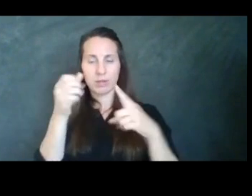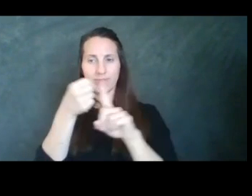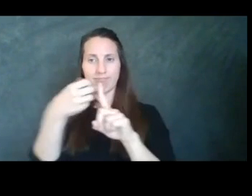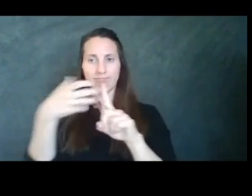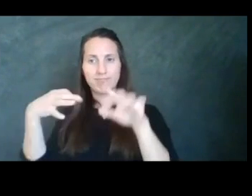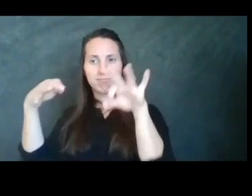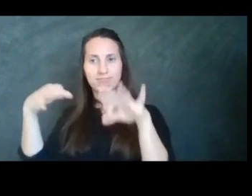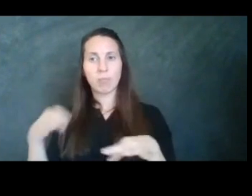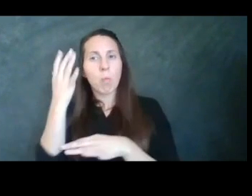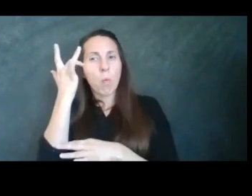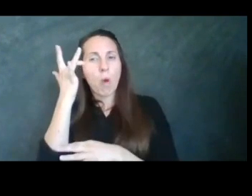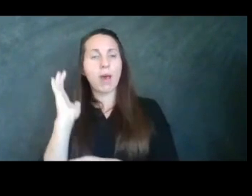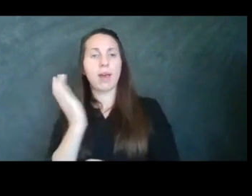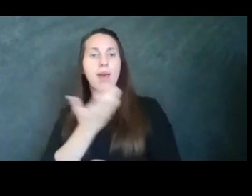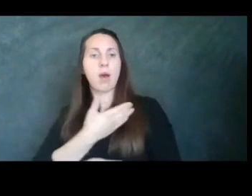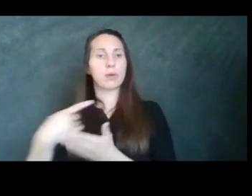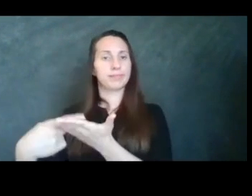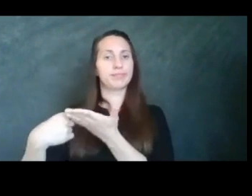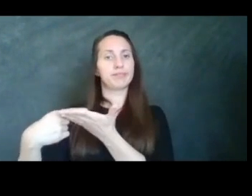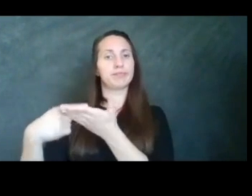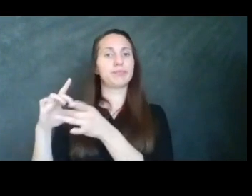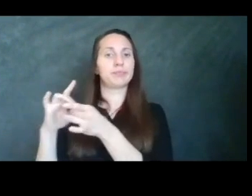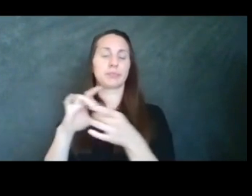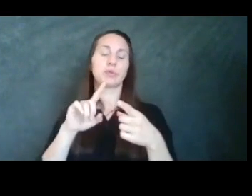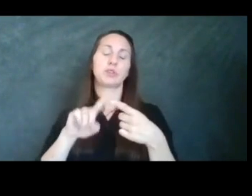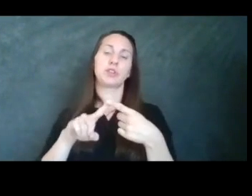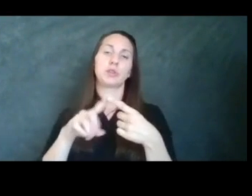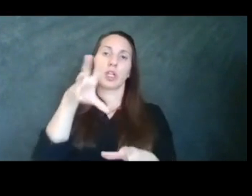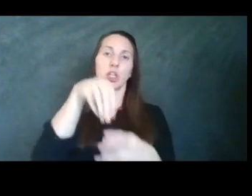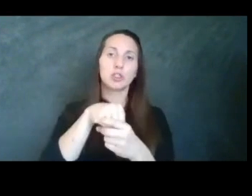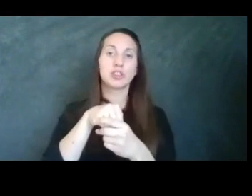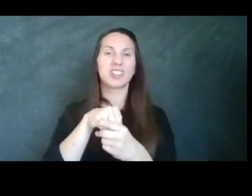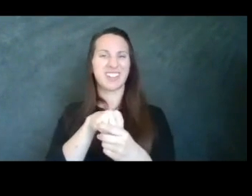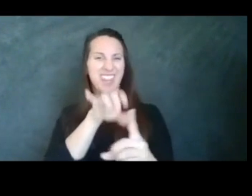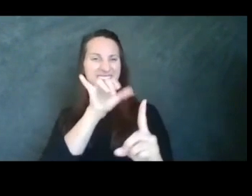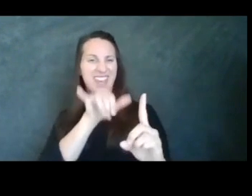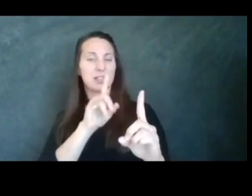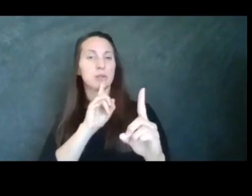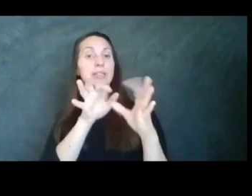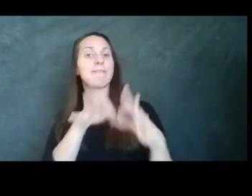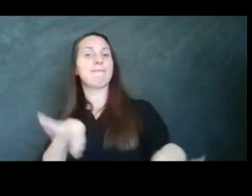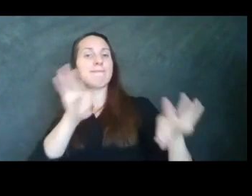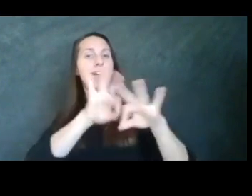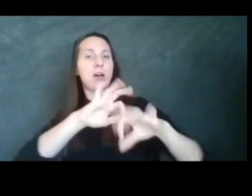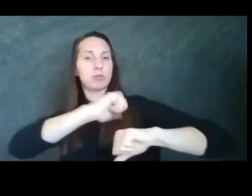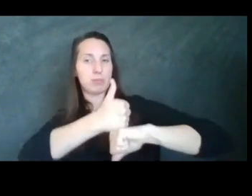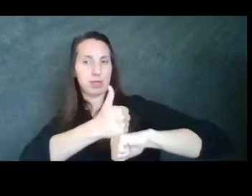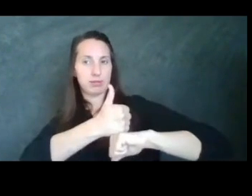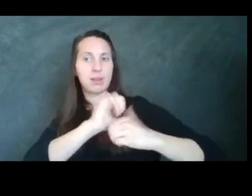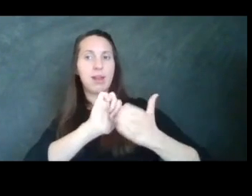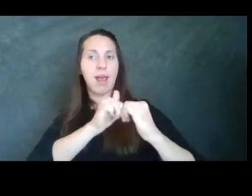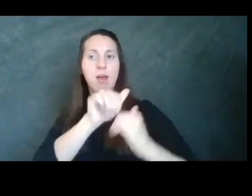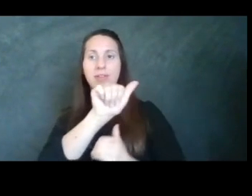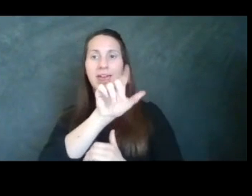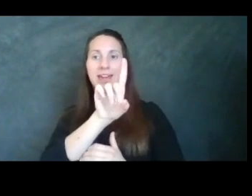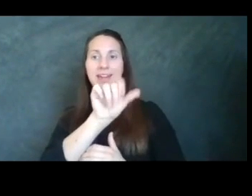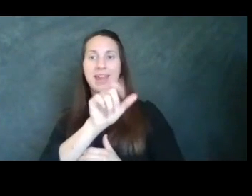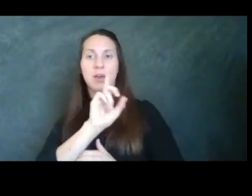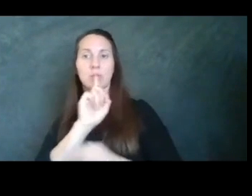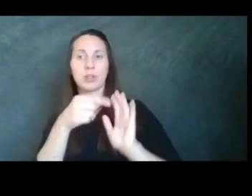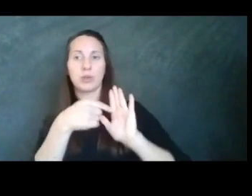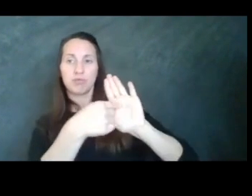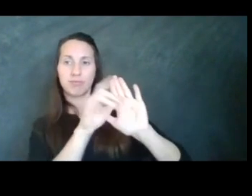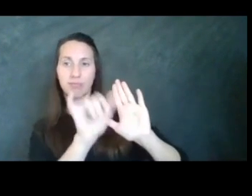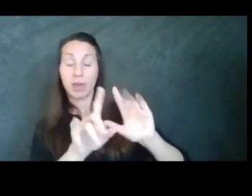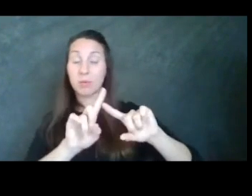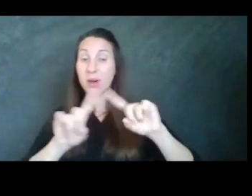our discussion around inclusion is values-based and how the ADA reflects that. But I want to remind everyone that the reason